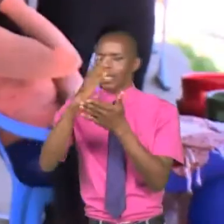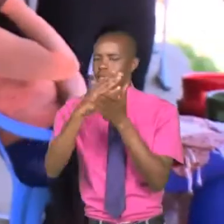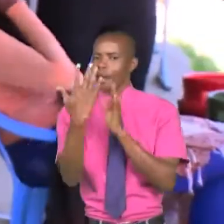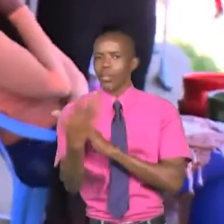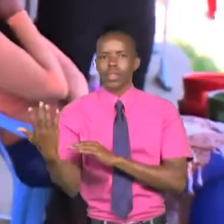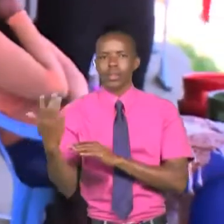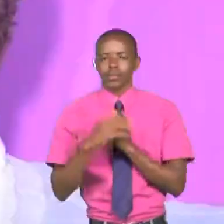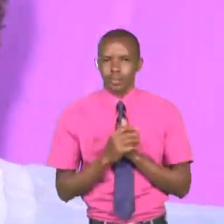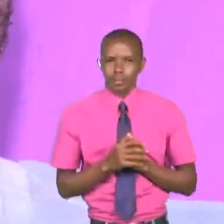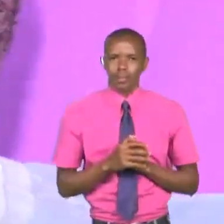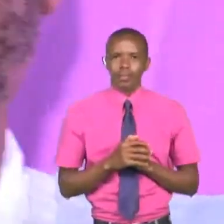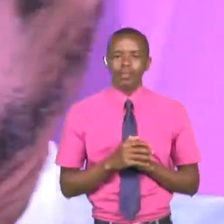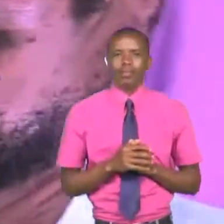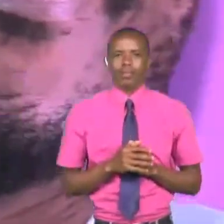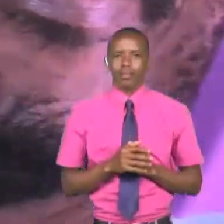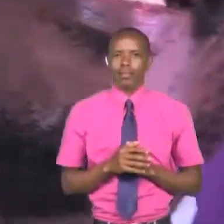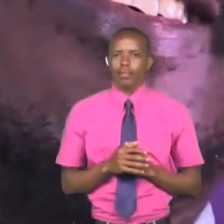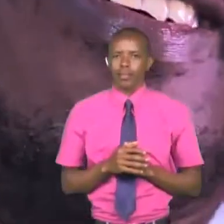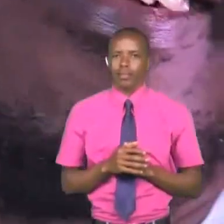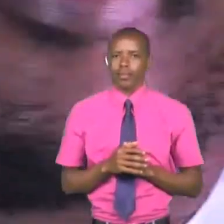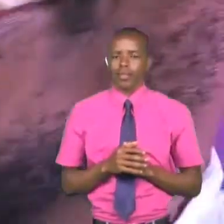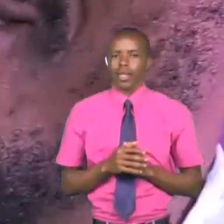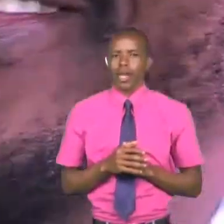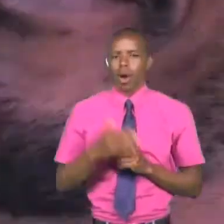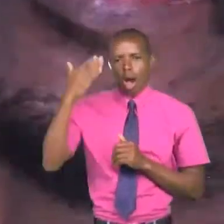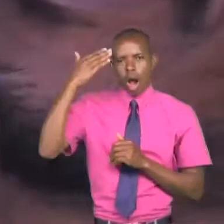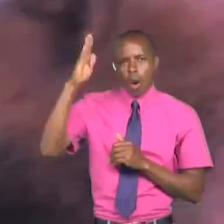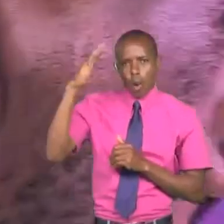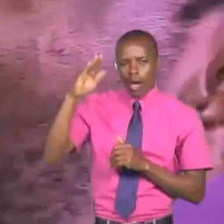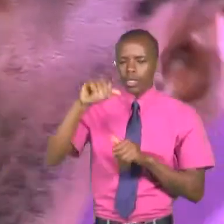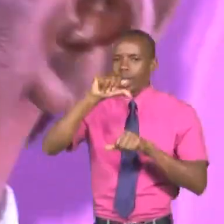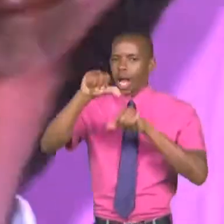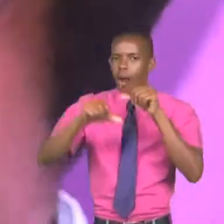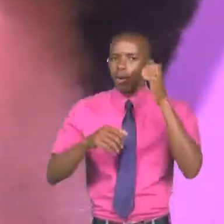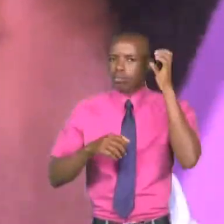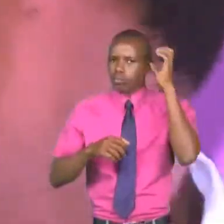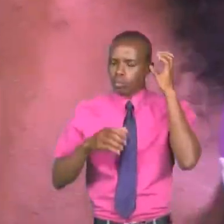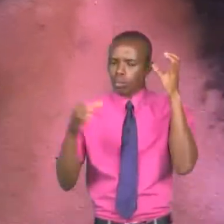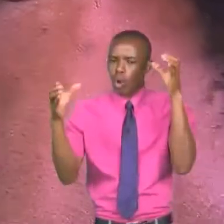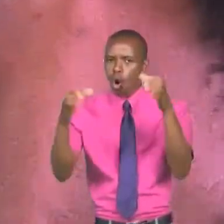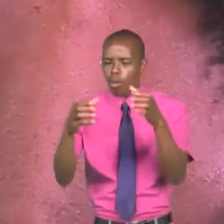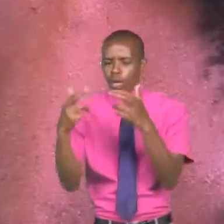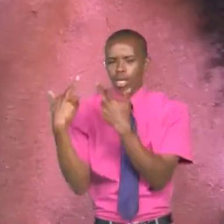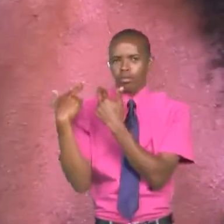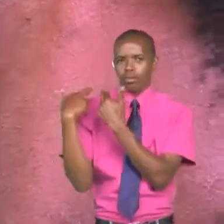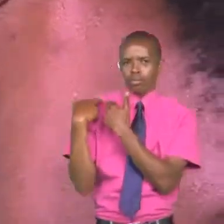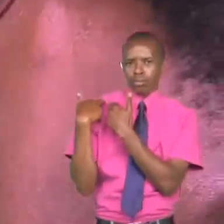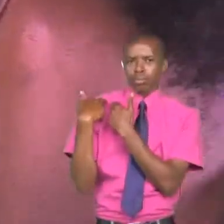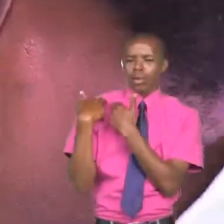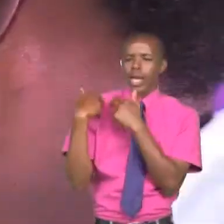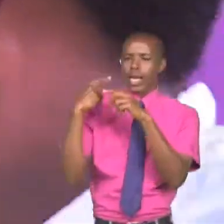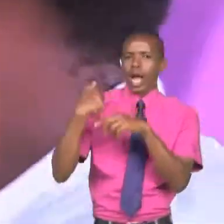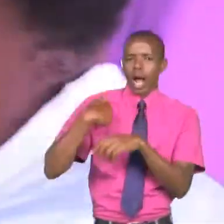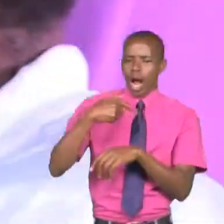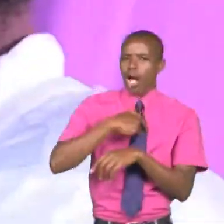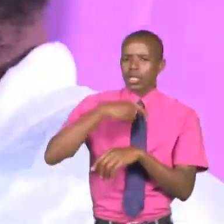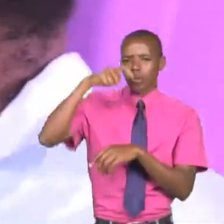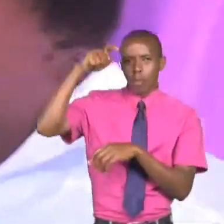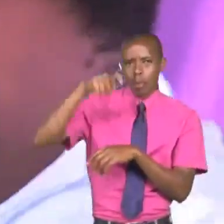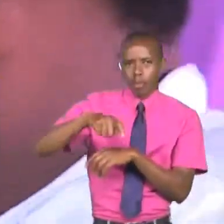kinachomleta ile habari. Creating awareness about the deaf community is a responsibility that lies in our hands and